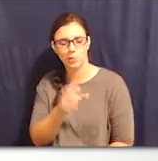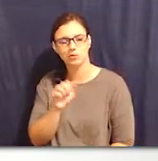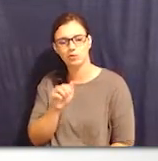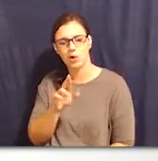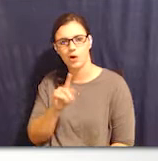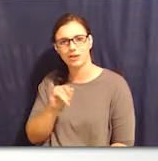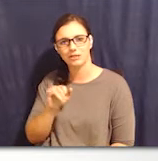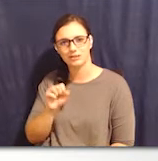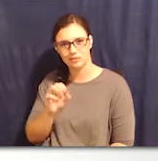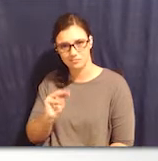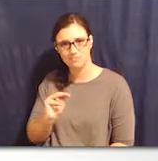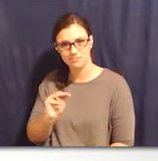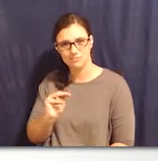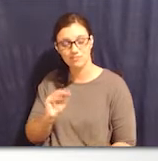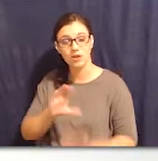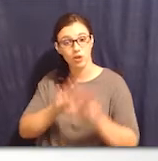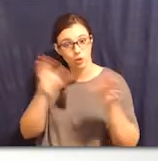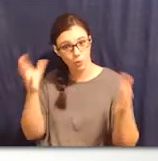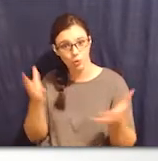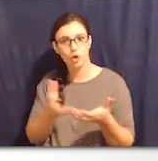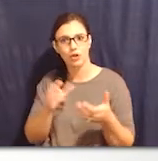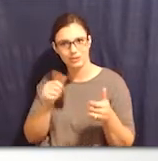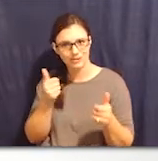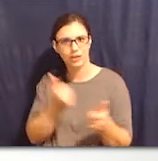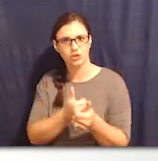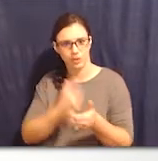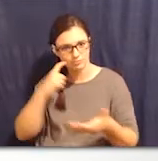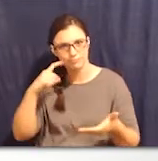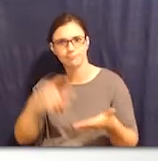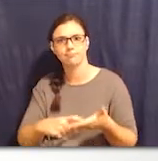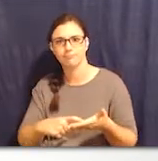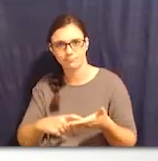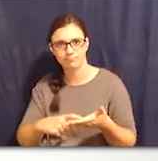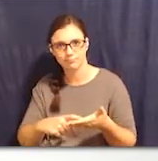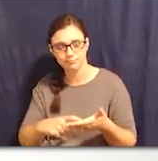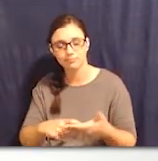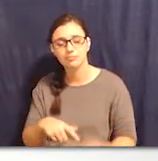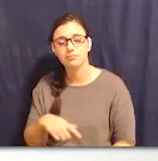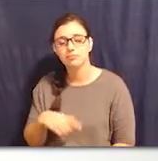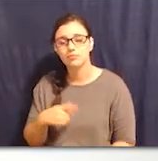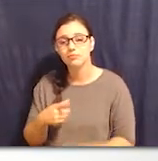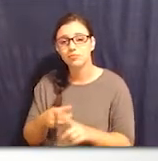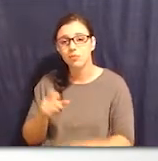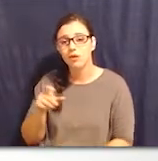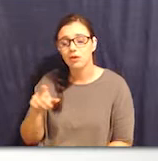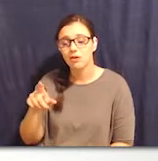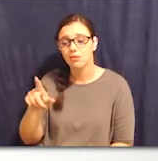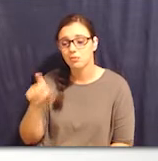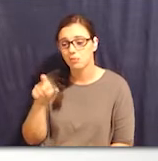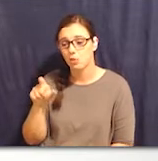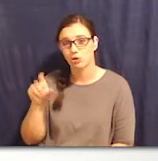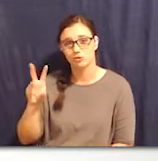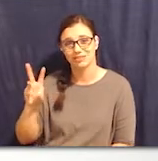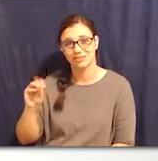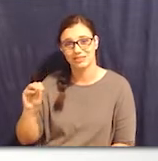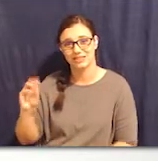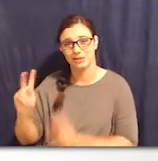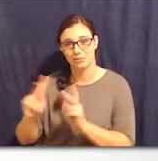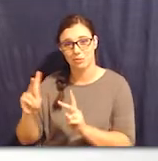United States is diagnosed with autism, and the world is catching up. 1